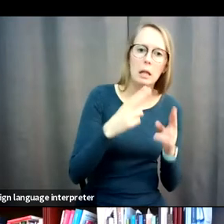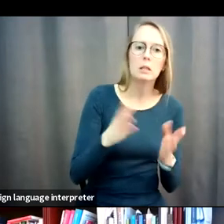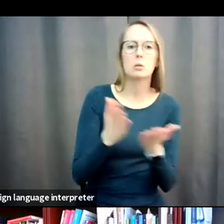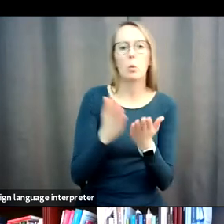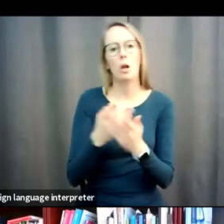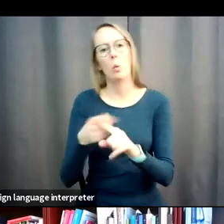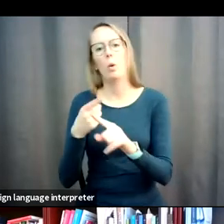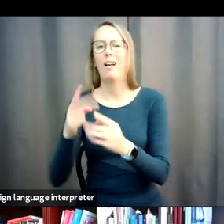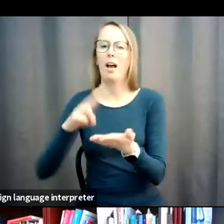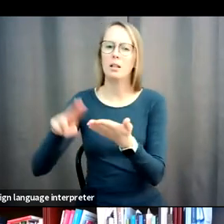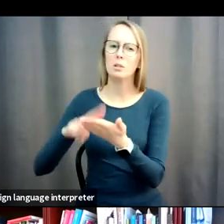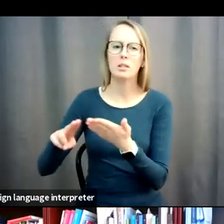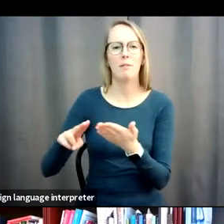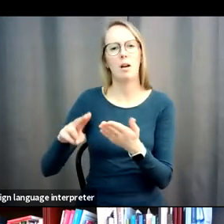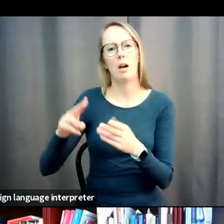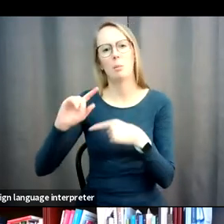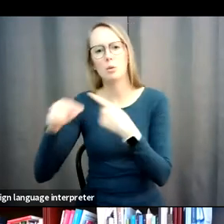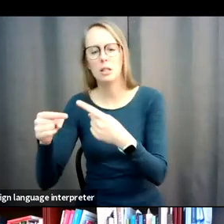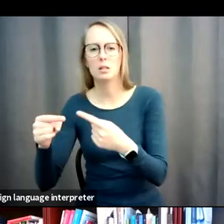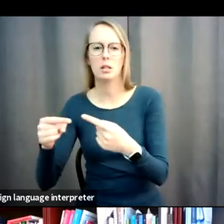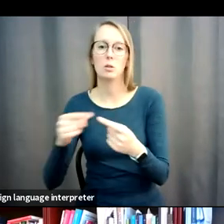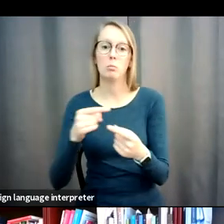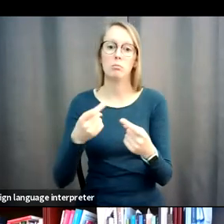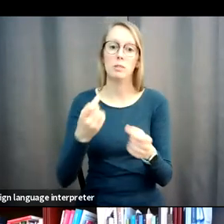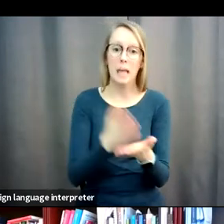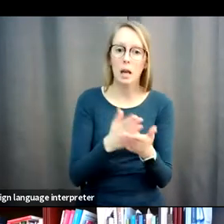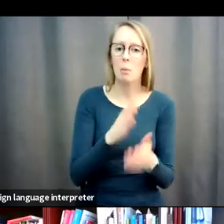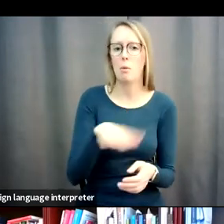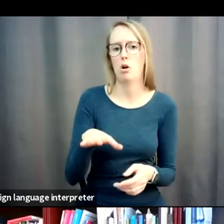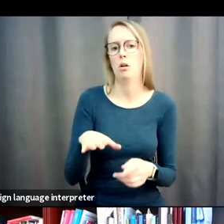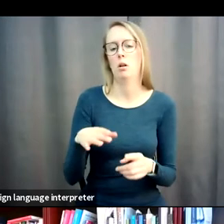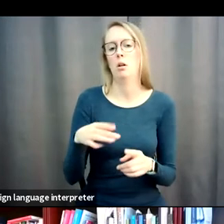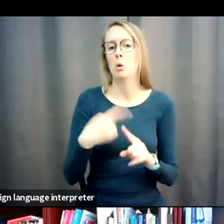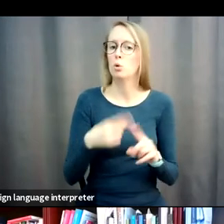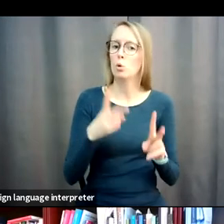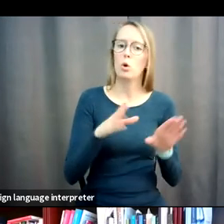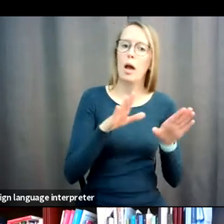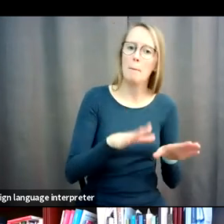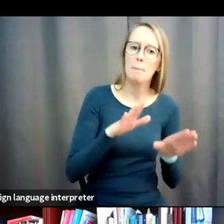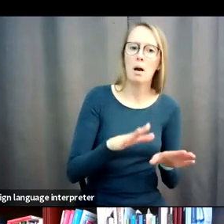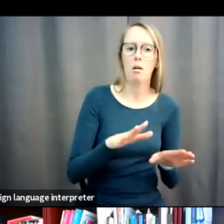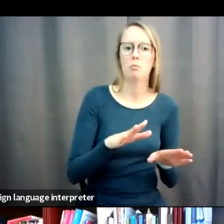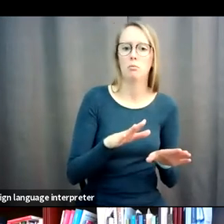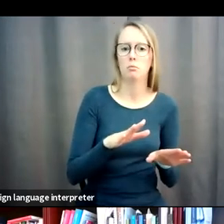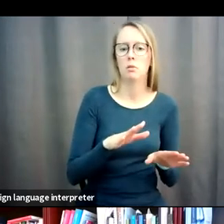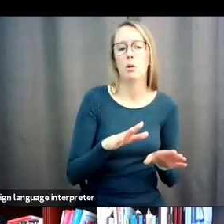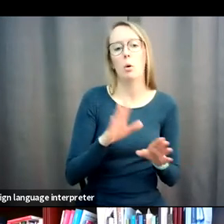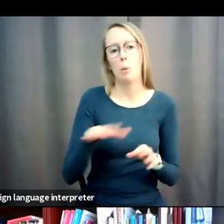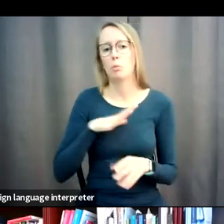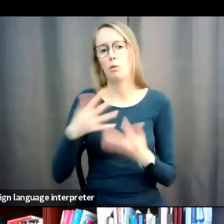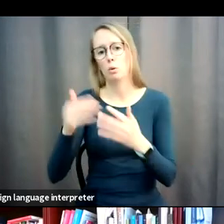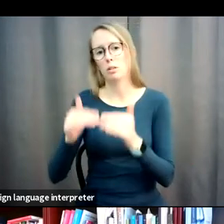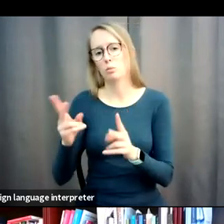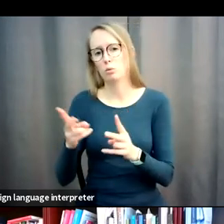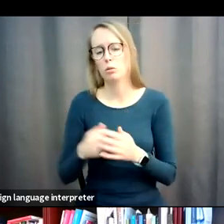administrative and other processes concerning children and in the home, including children with disabilities. So they were